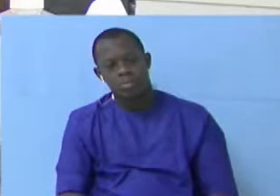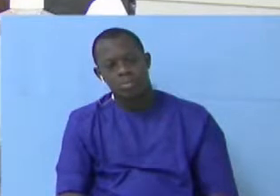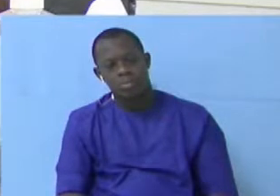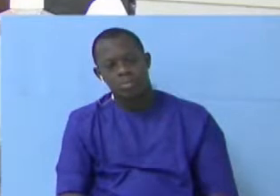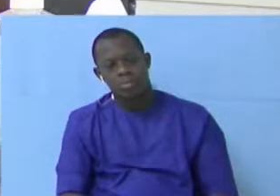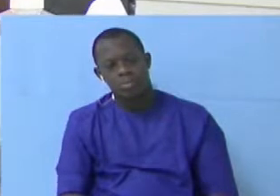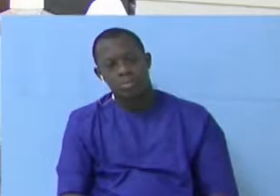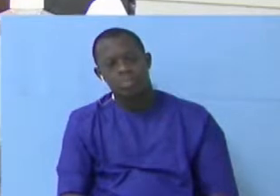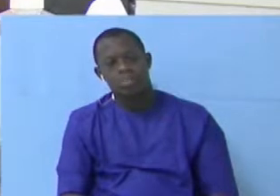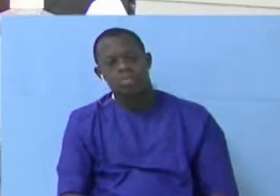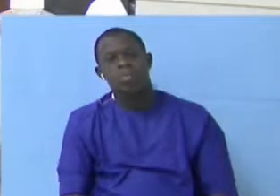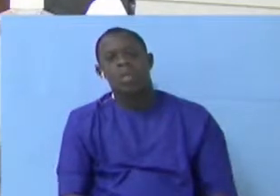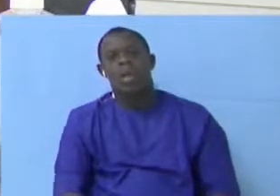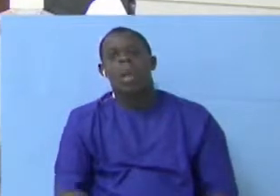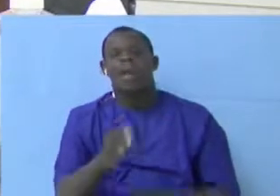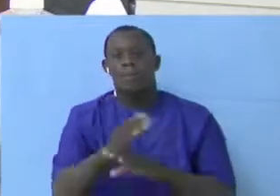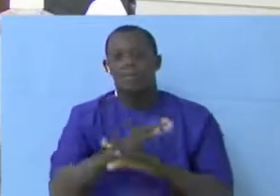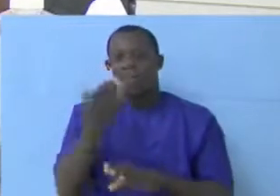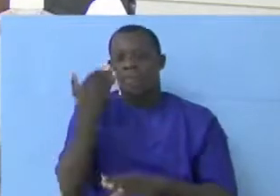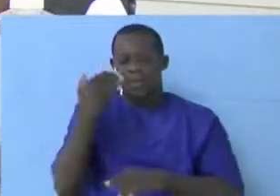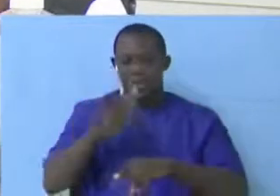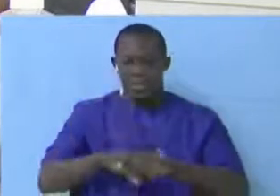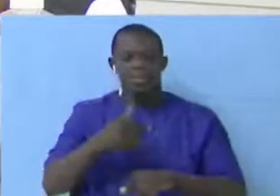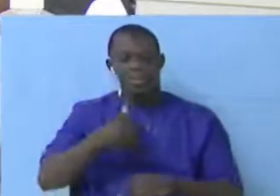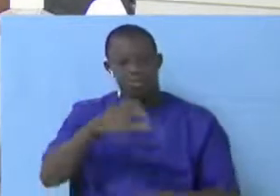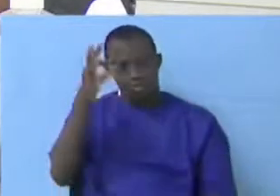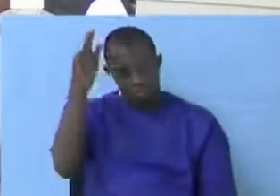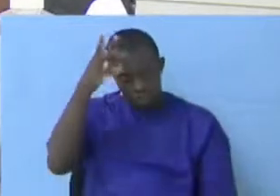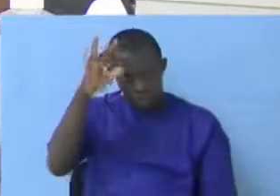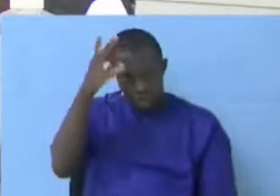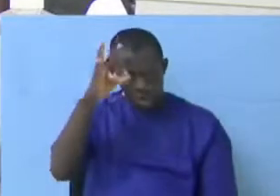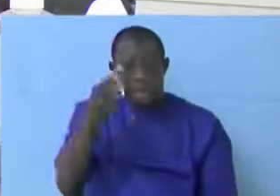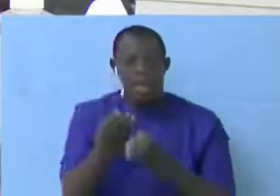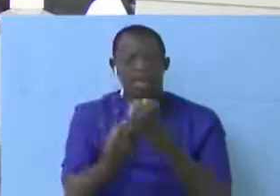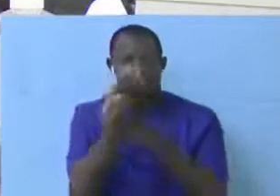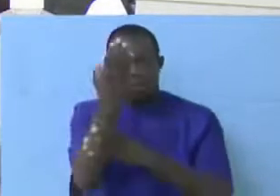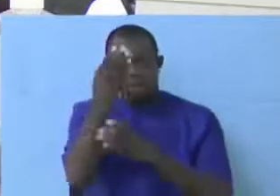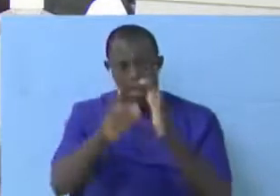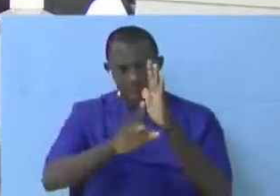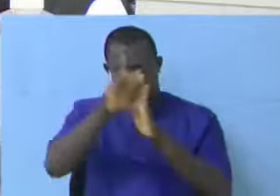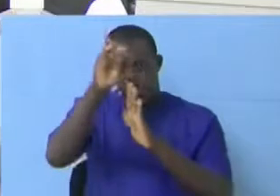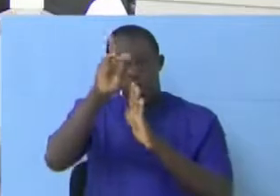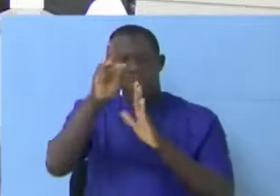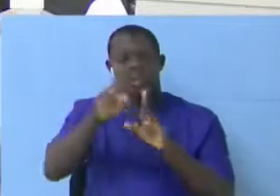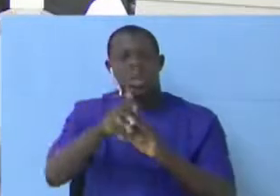was the time I was studying development diplomacy in peace and security at the Kofi Annan Institute.